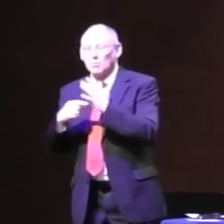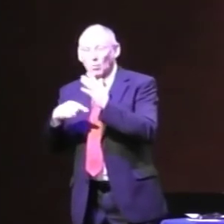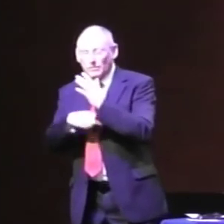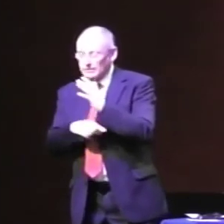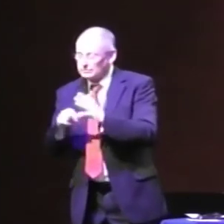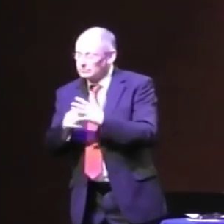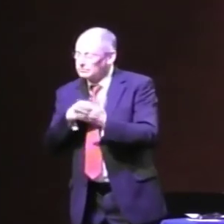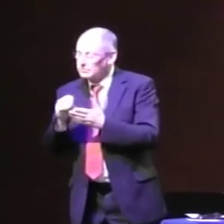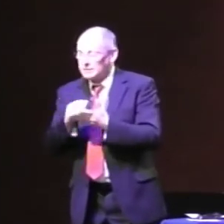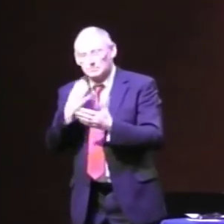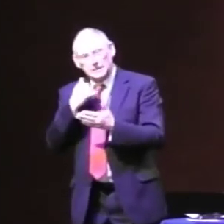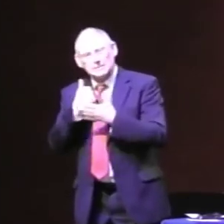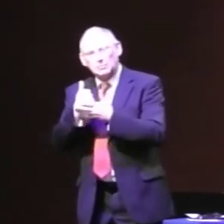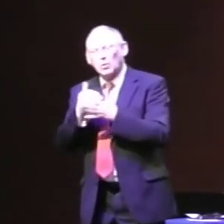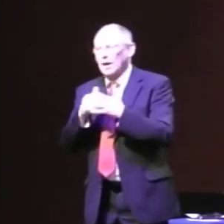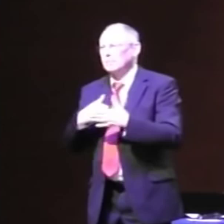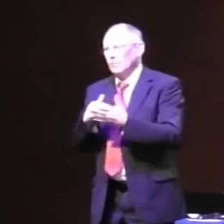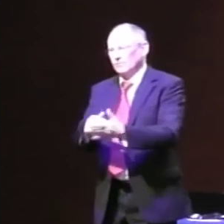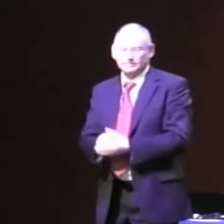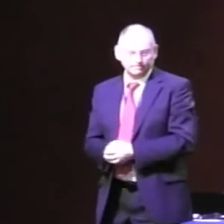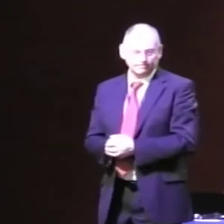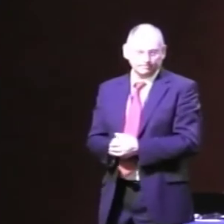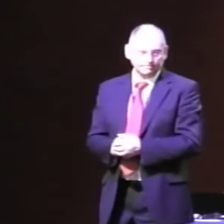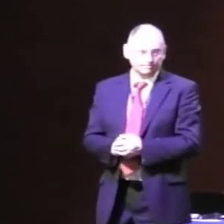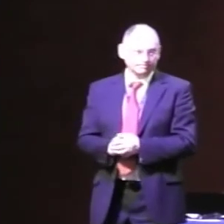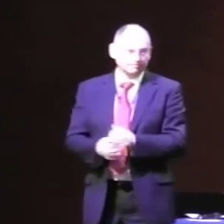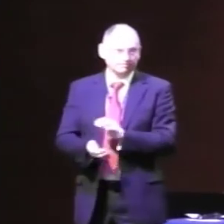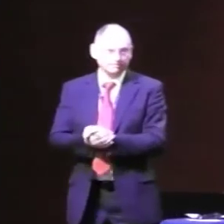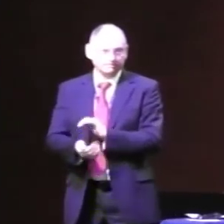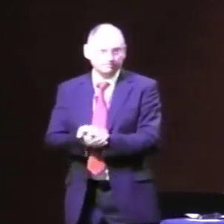Congress, please support this motion I move. Thank you.